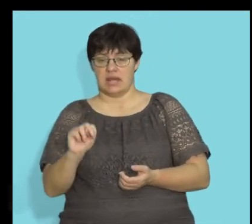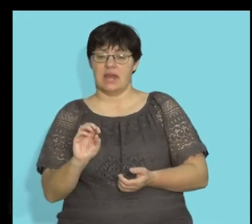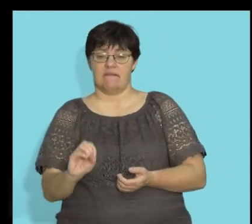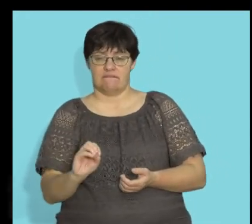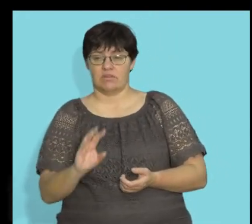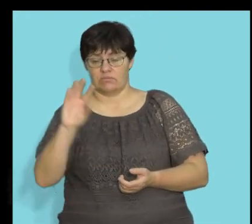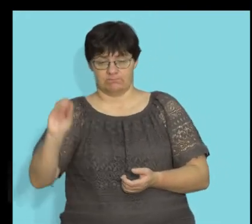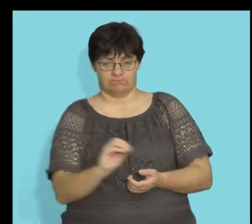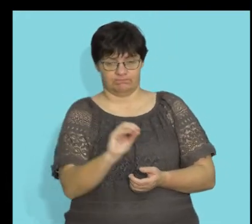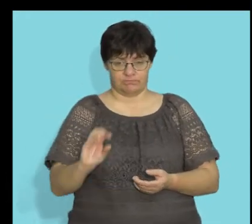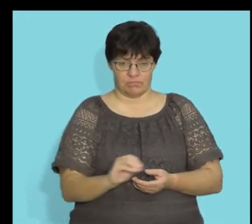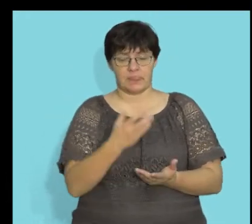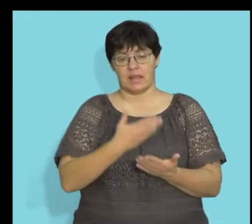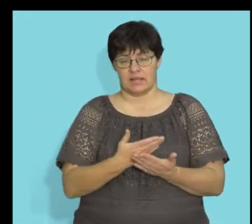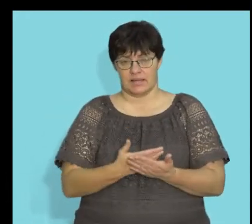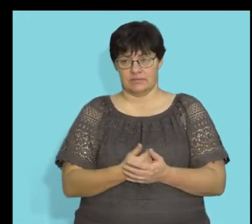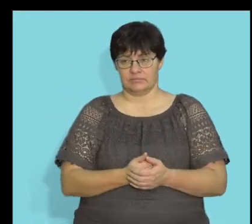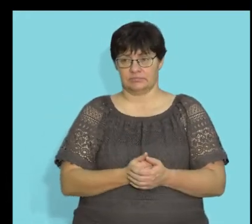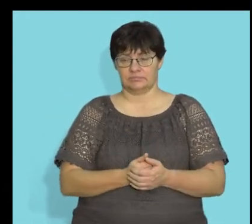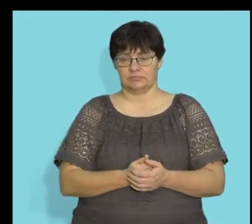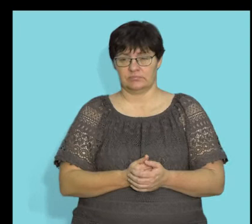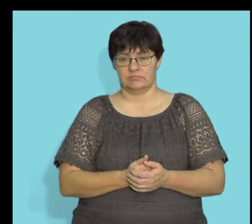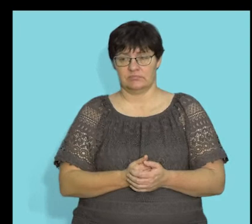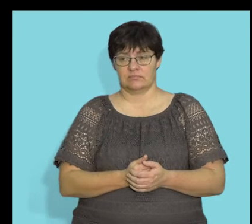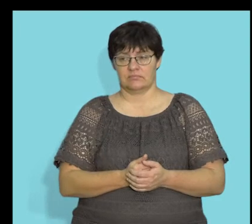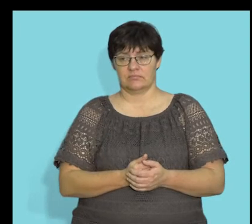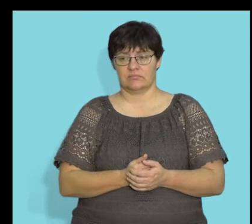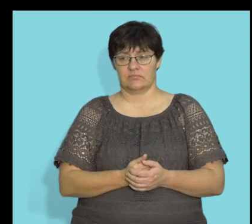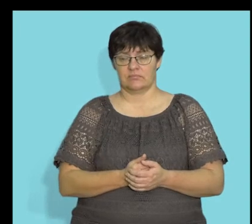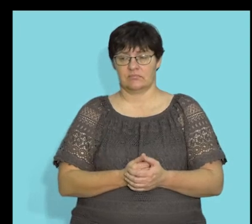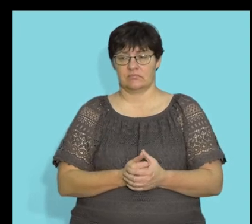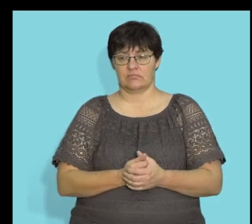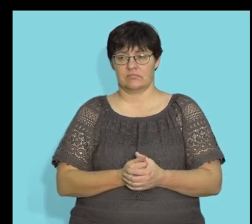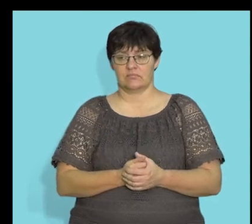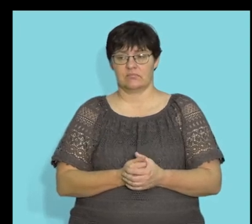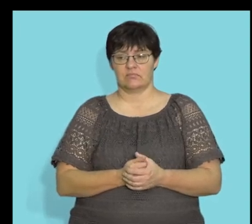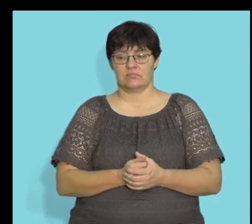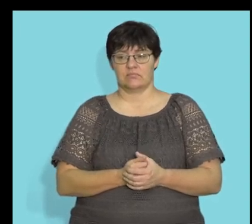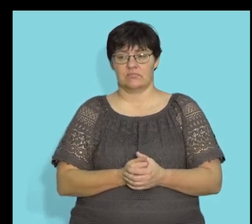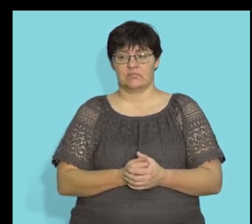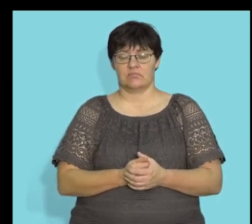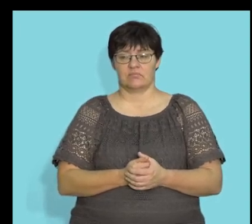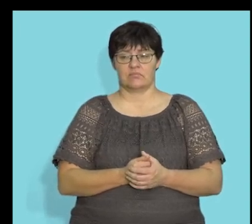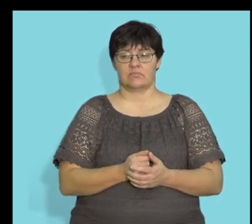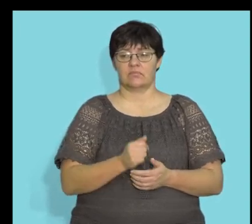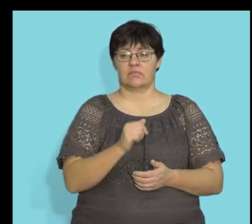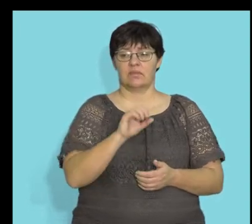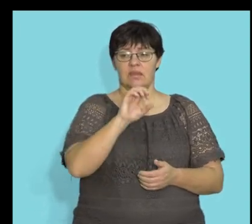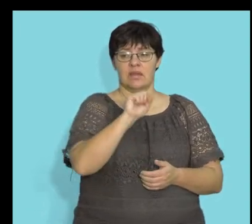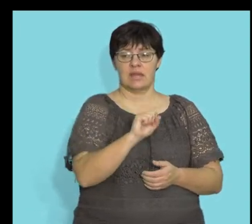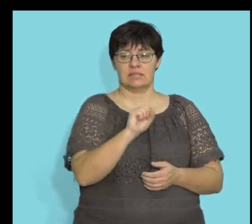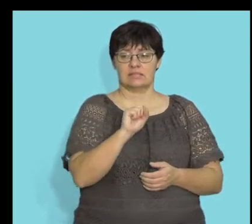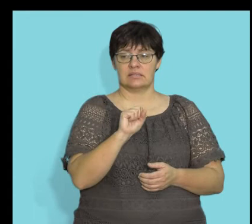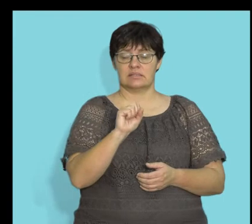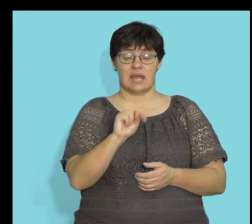can substitute into the geometric series formula. So we know that geometric series can